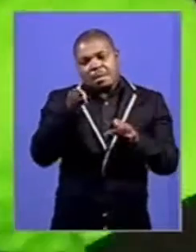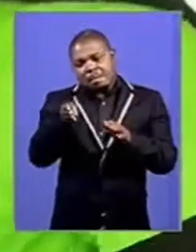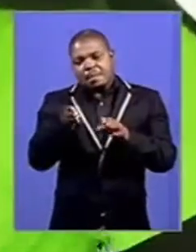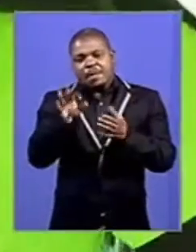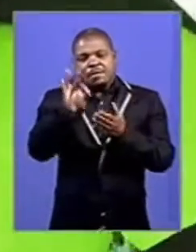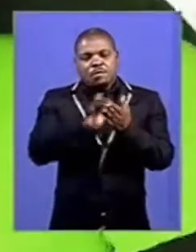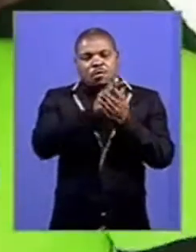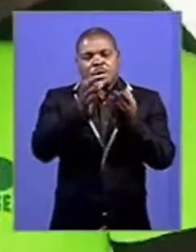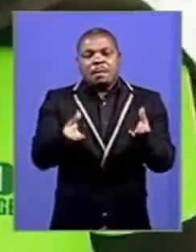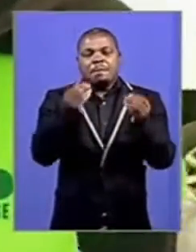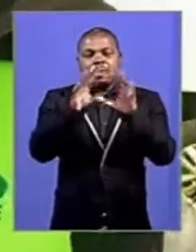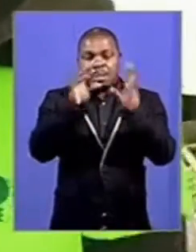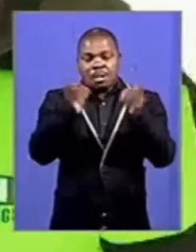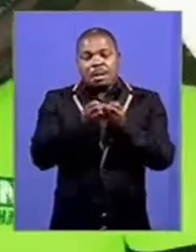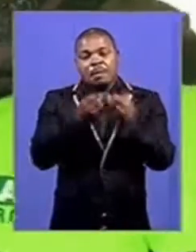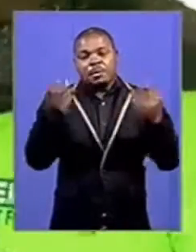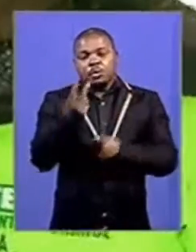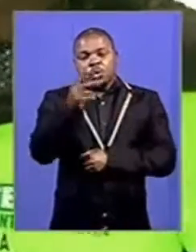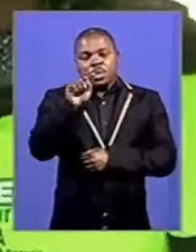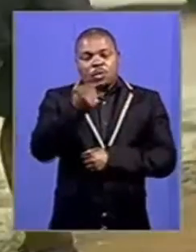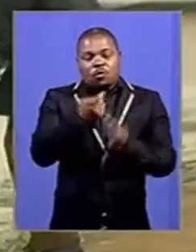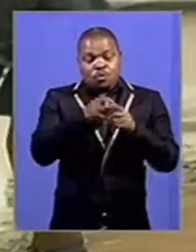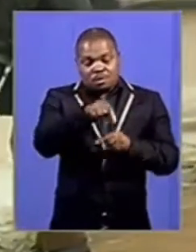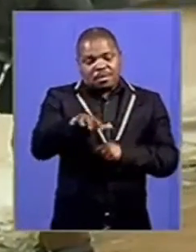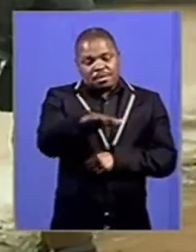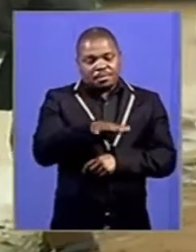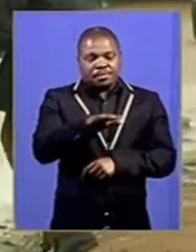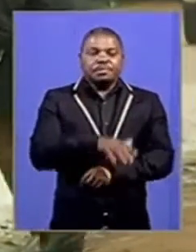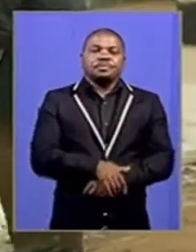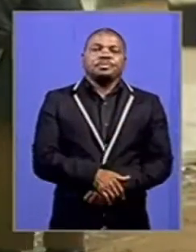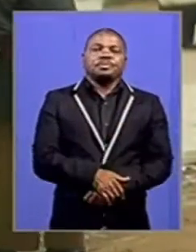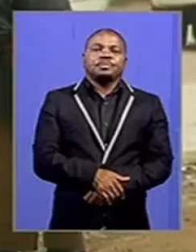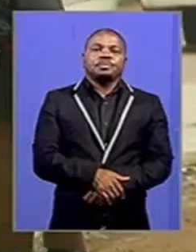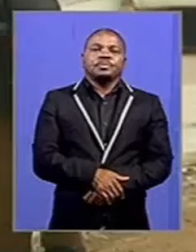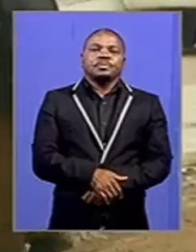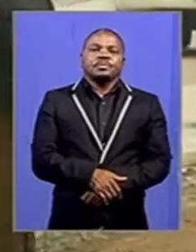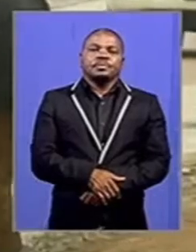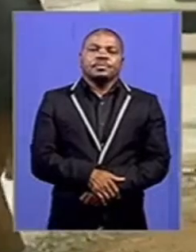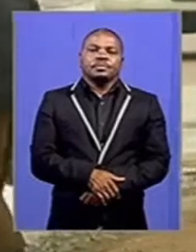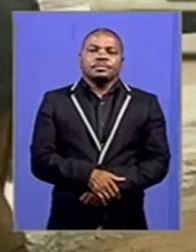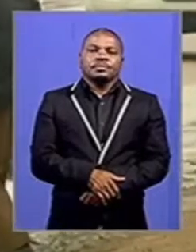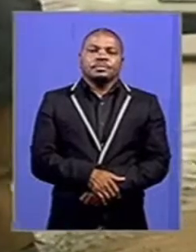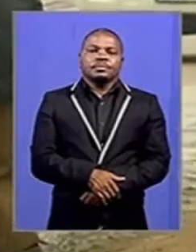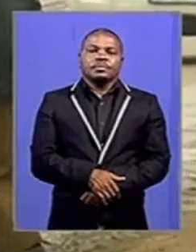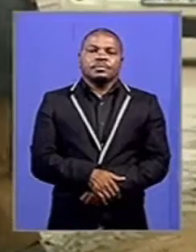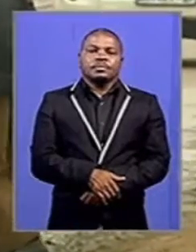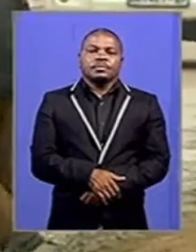ngoka divoutu di le dikete tse pedi ka palo. Katlego Nyoni, SABC News, Saselamani.